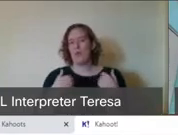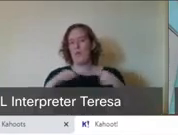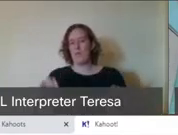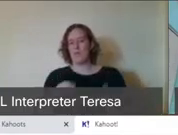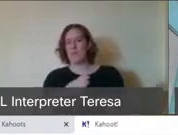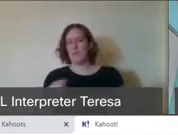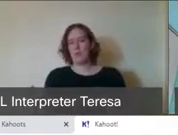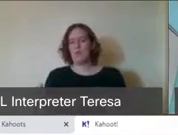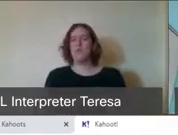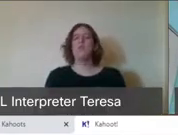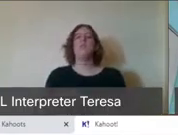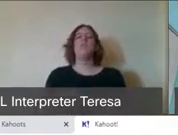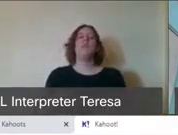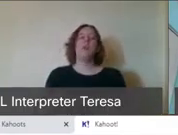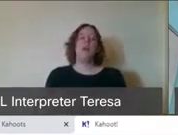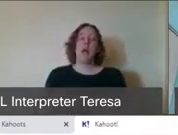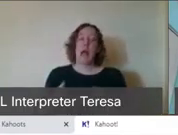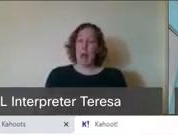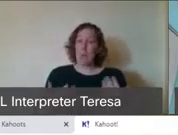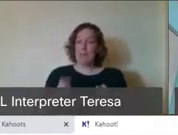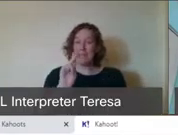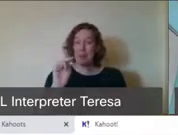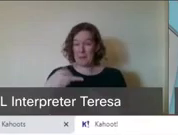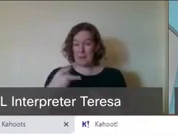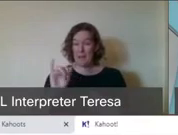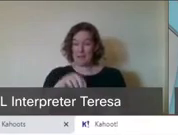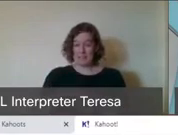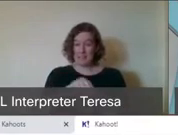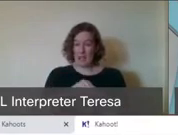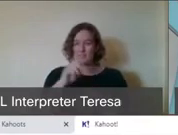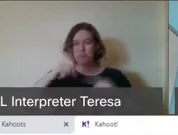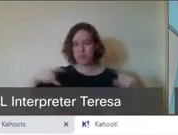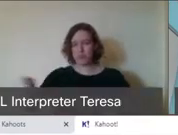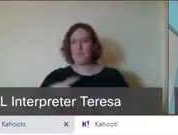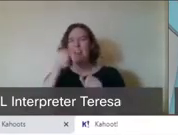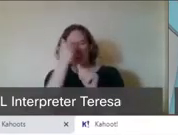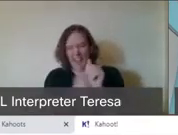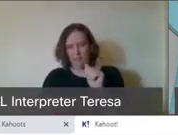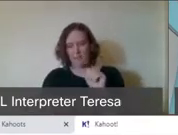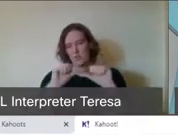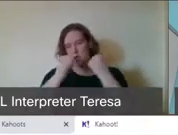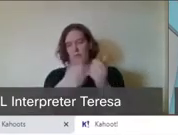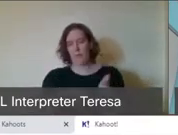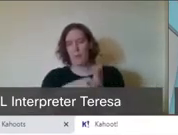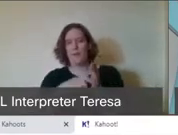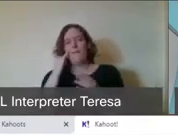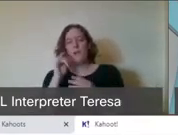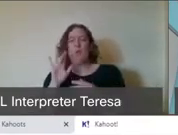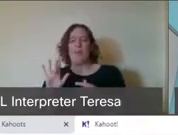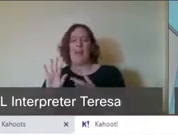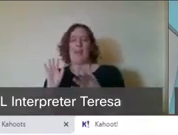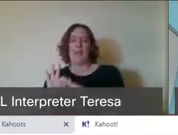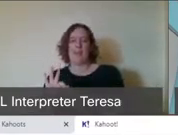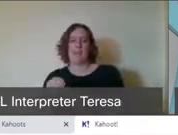the number of KPIs within that plan may fluctuate, but every single agency is required. And if you go to that link in the chat box, you'll see exactly which